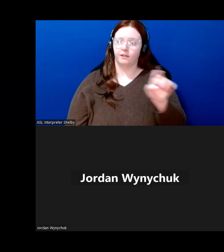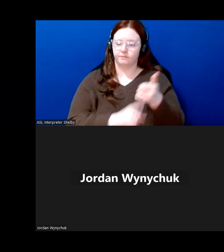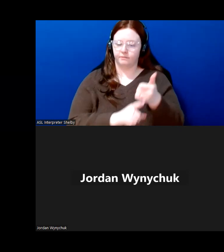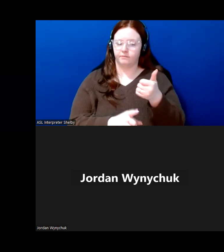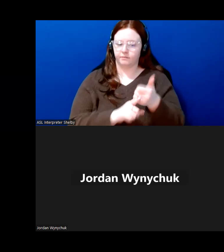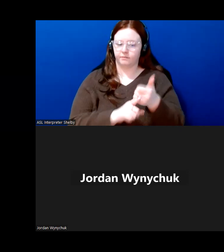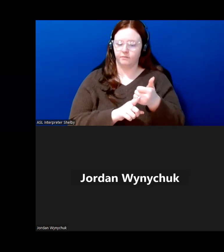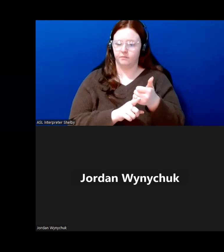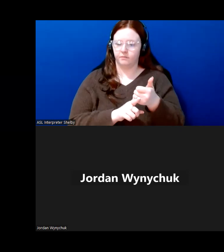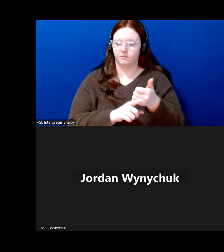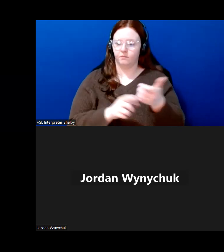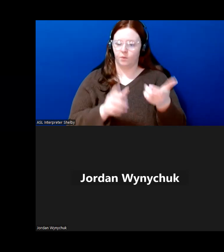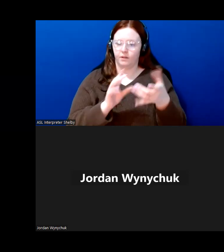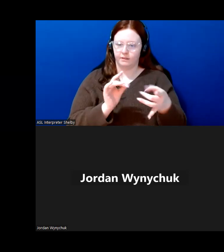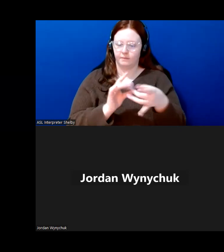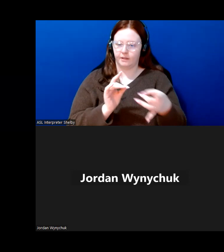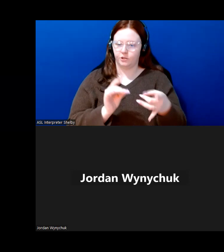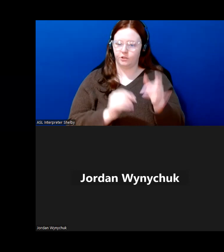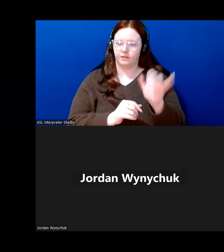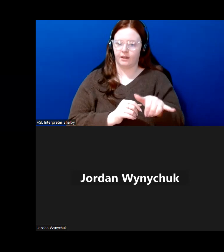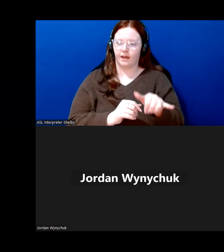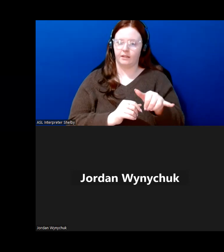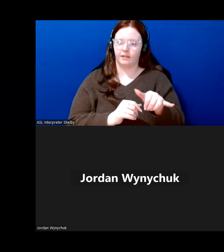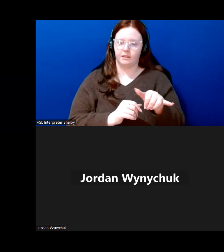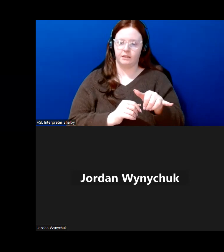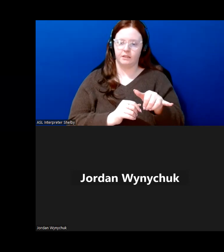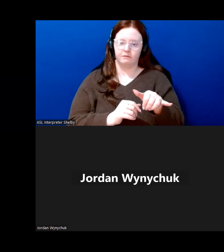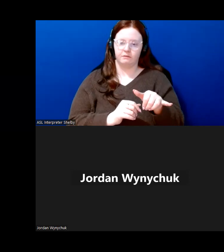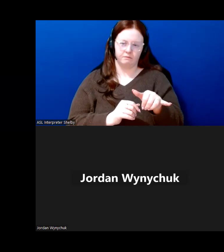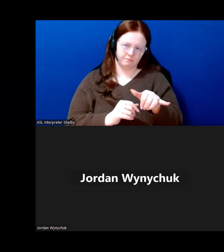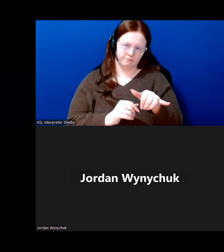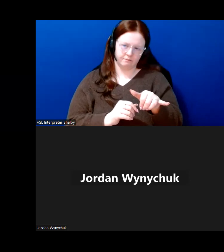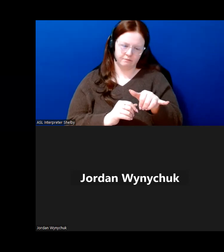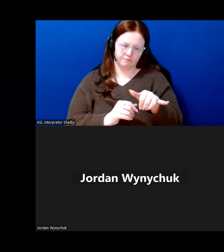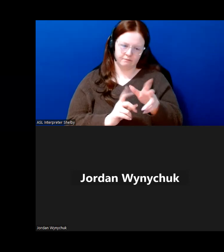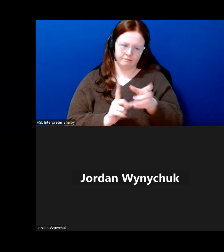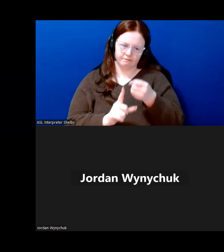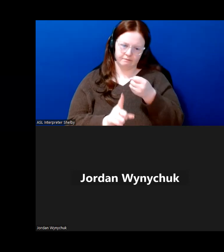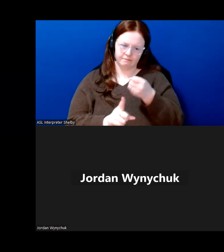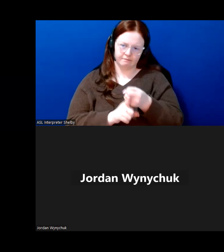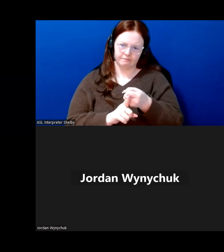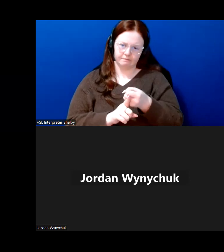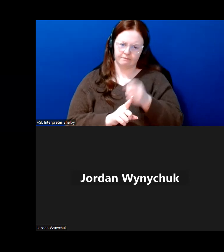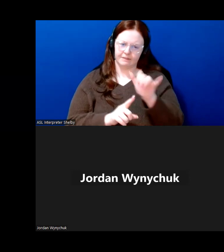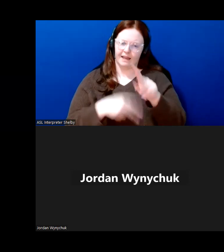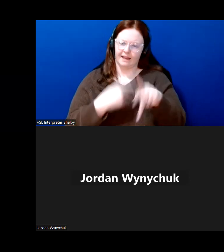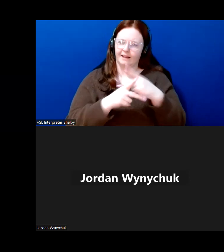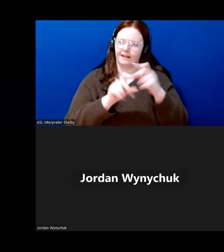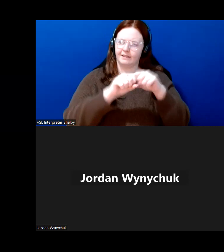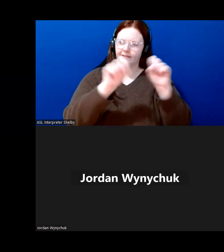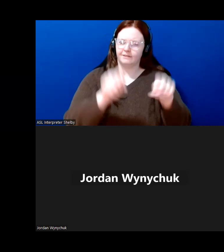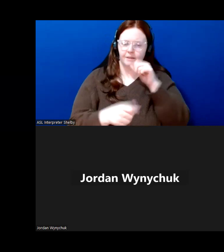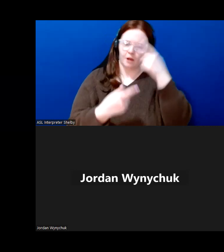we want to break down that silo effect. Oftentimes, whether it's in government or nonprofit